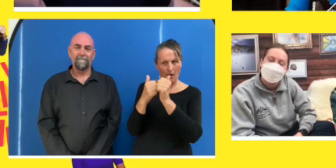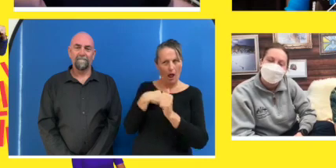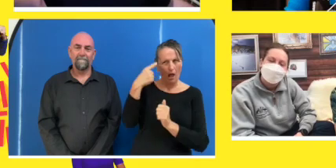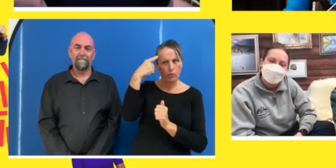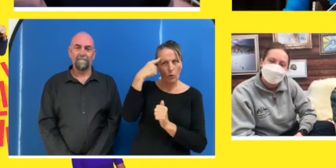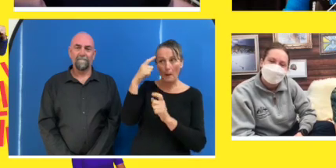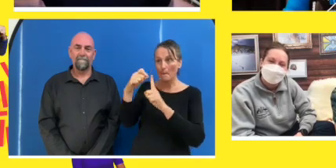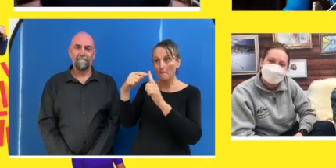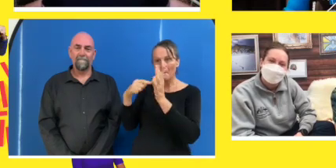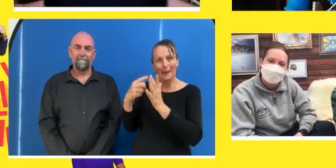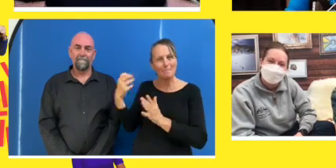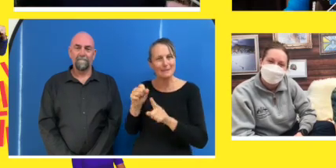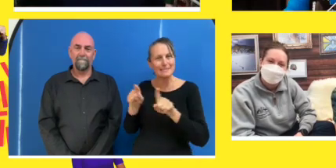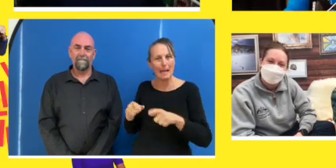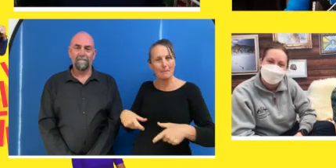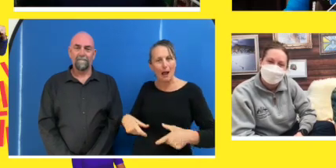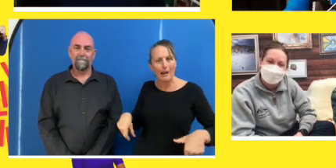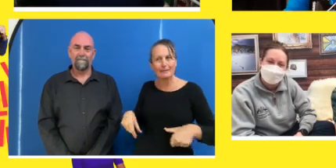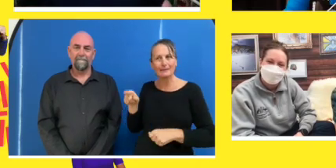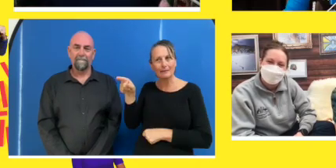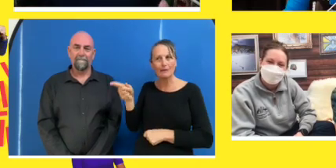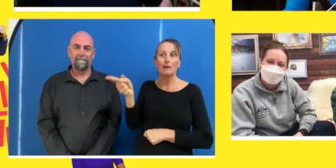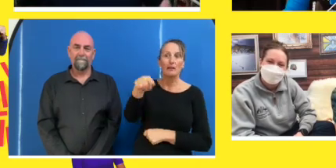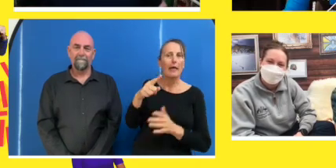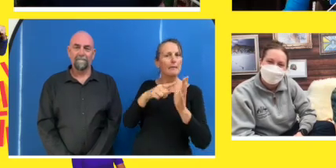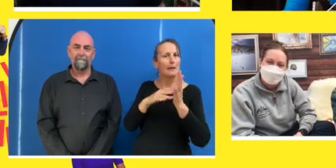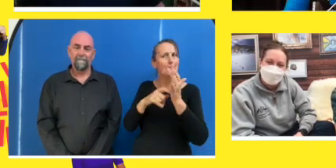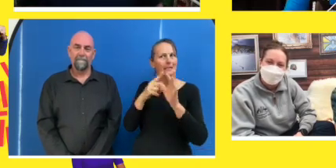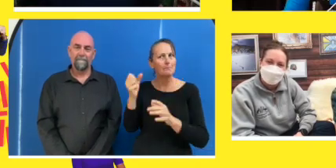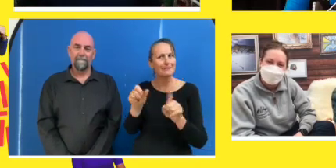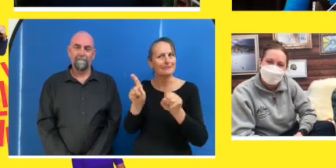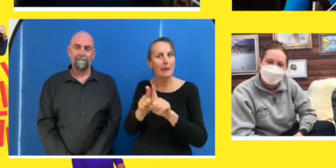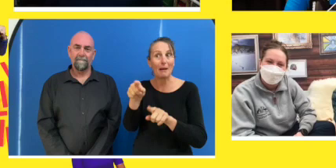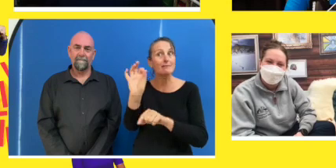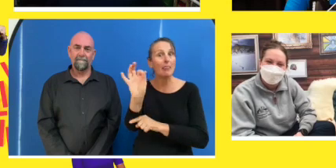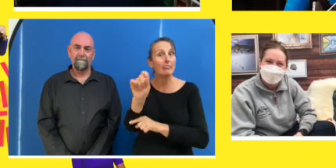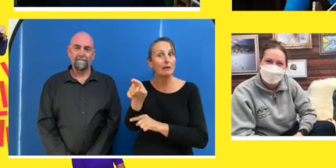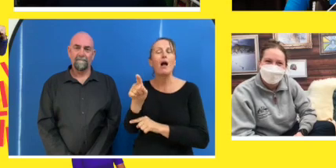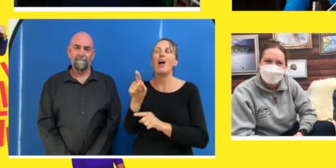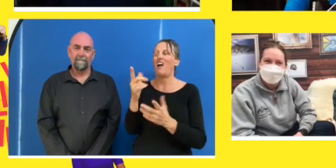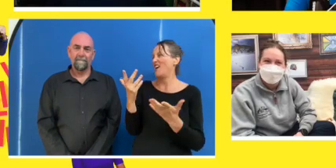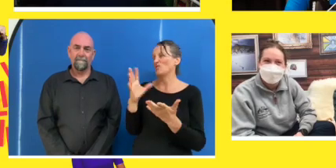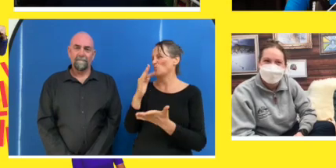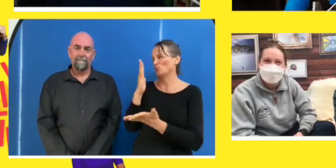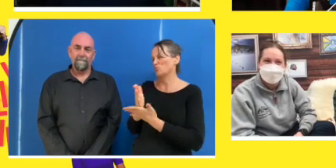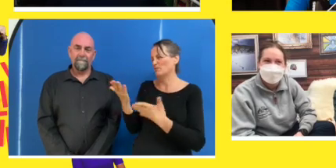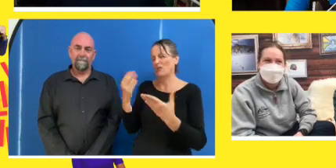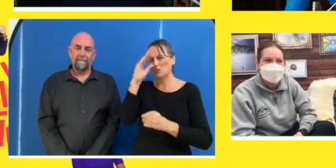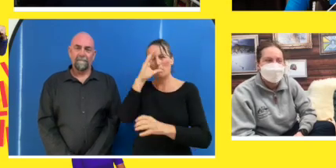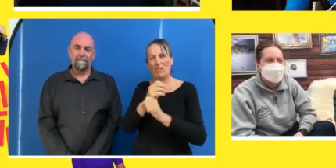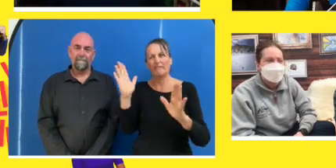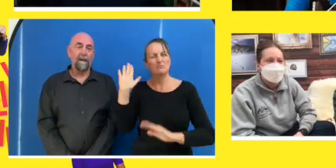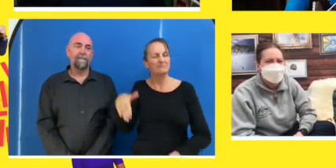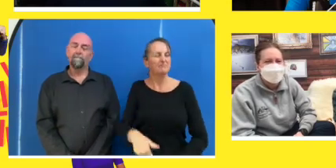to your jocks, or else really, are you even competing for Australia? Amelia, save us here. Surely you don't buy into this, do you? You're